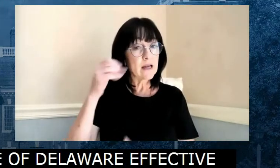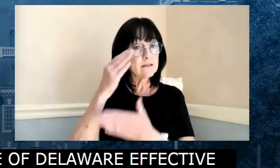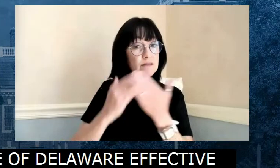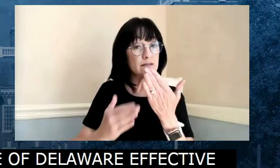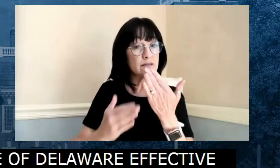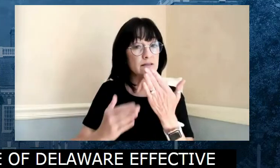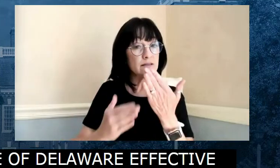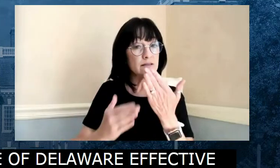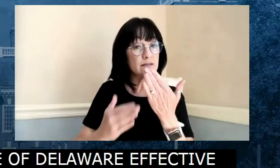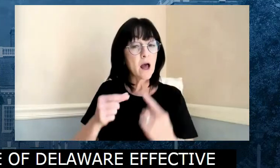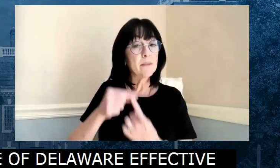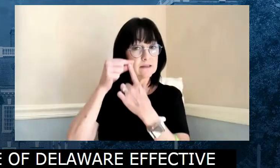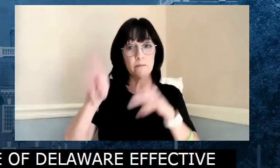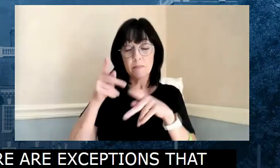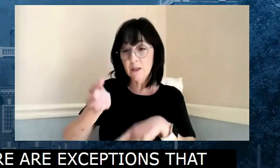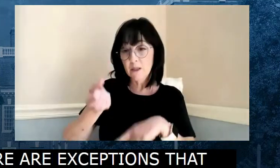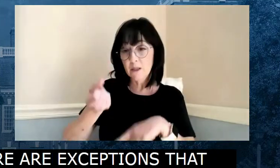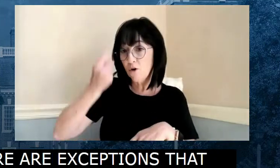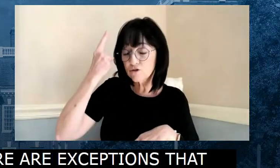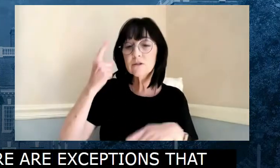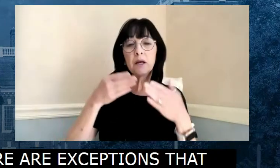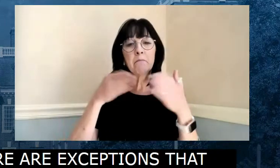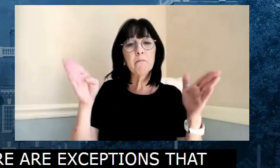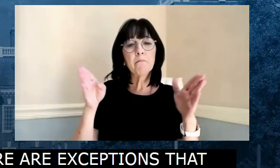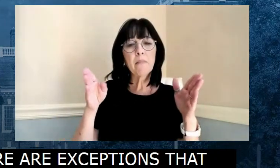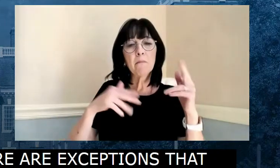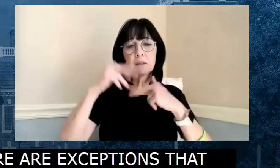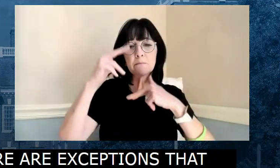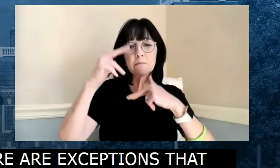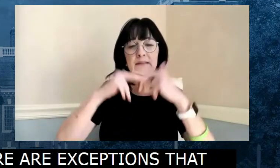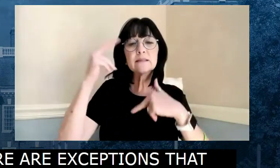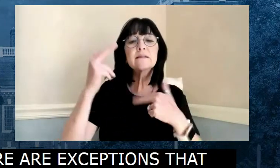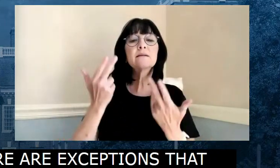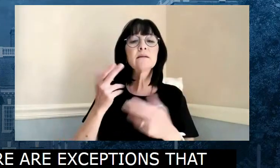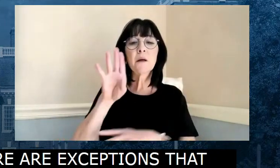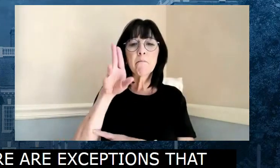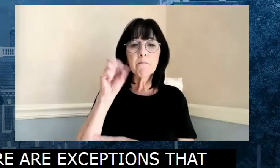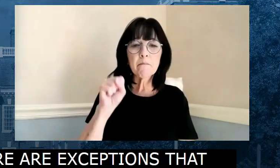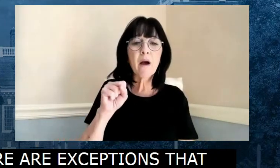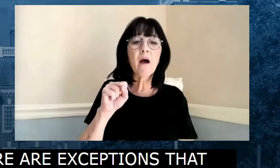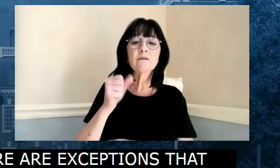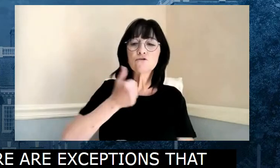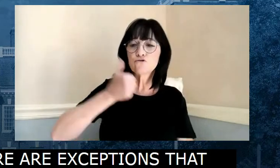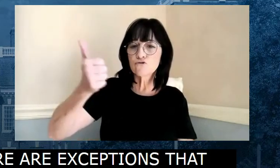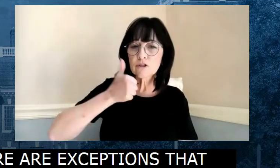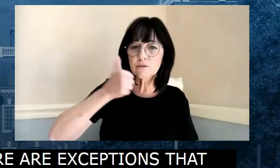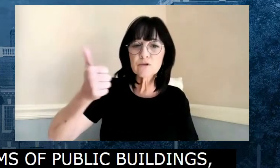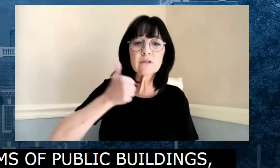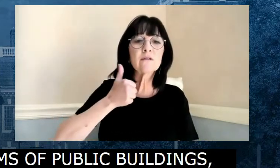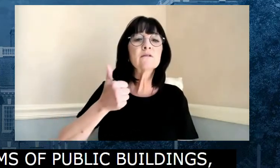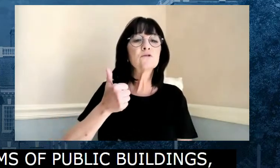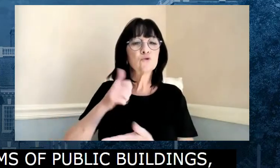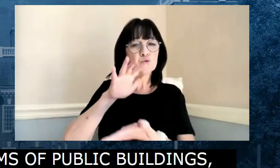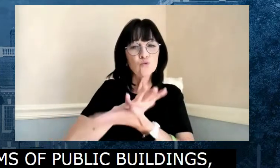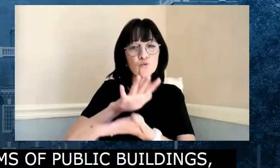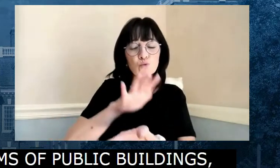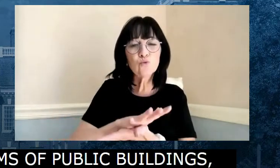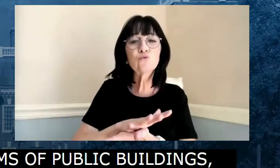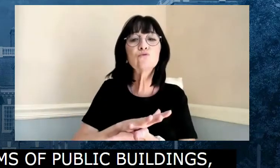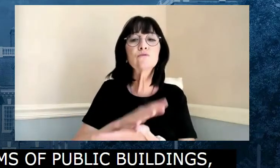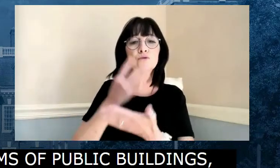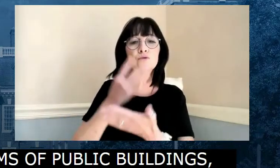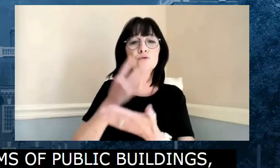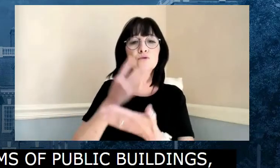be focused on in terms of public buildings, public transit, planes, schools, healthcare facilities, congregate settings, etc. If you're